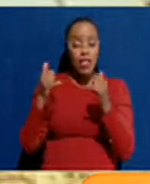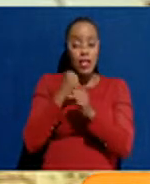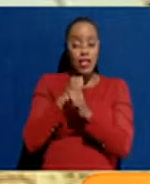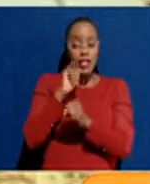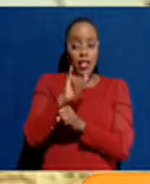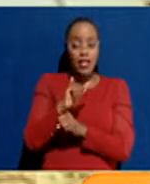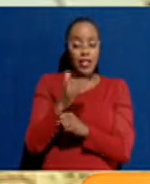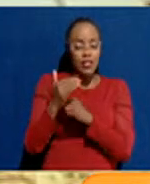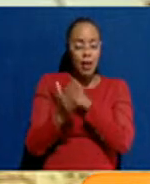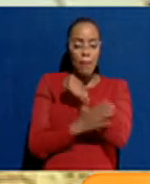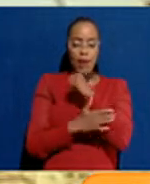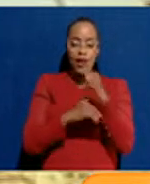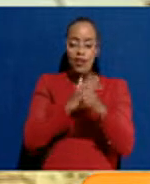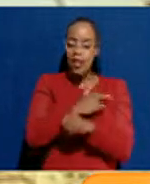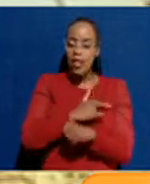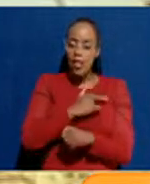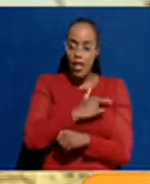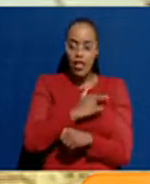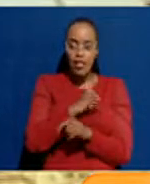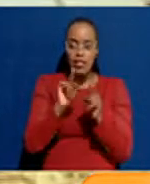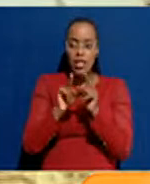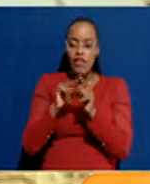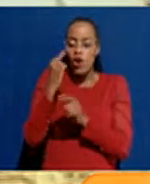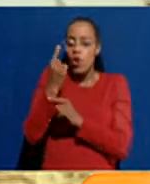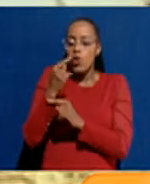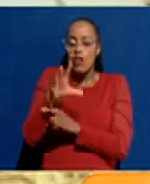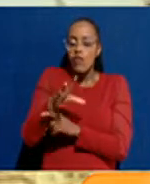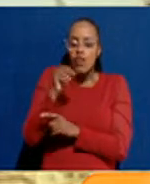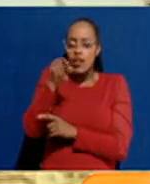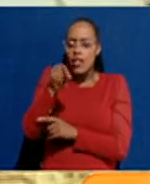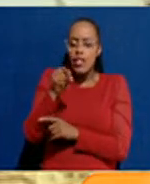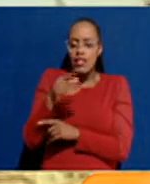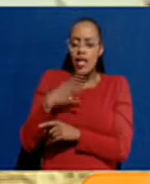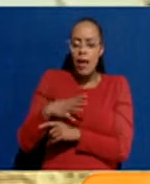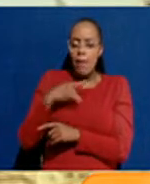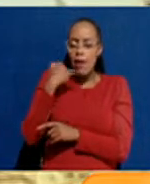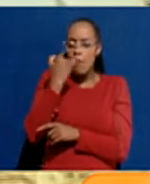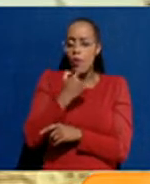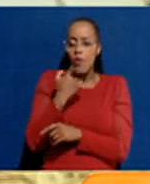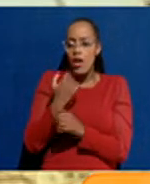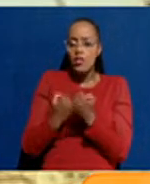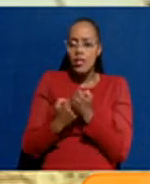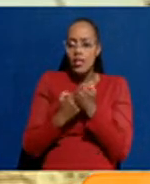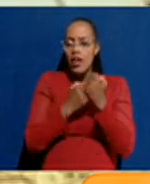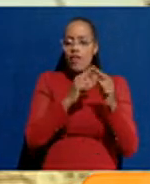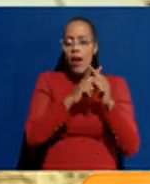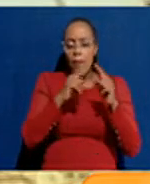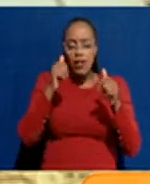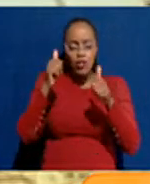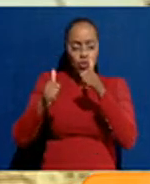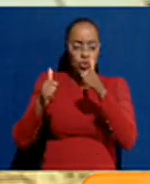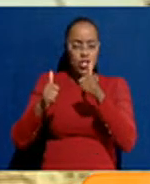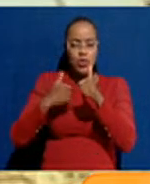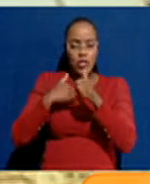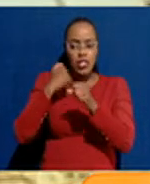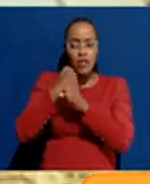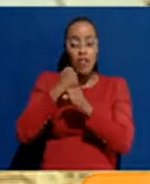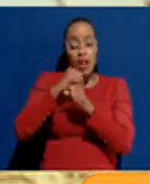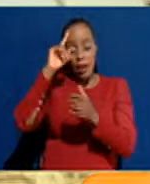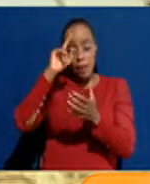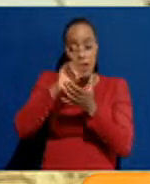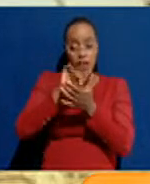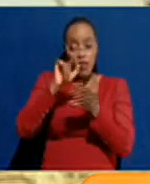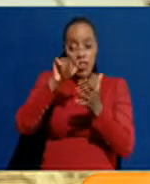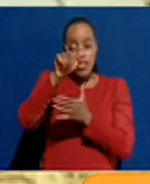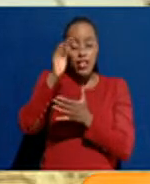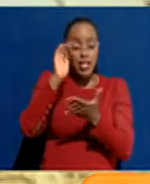most unfortunate that a narrative was just spun that these are saboteurs, which was most unfortunate. And I really do believe that that is